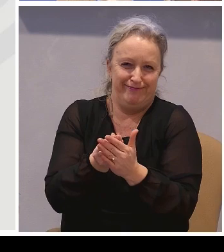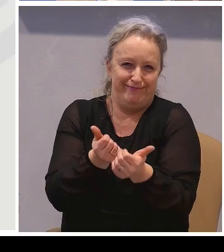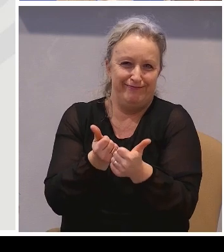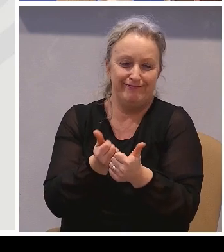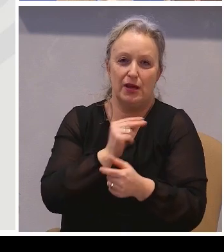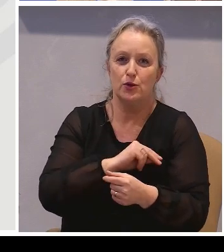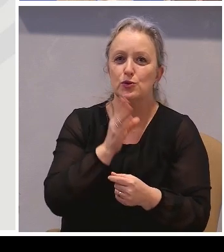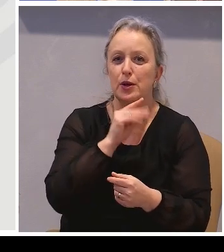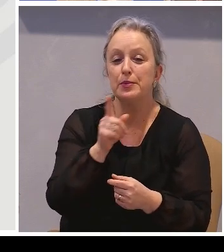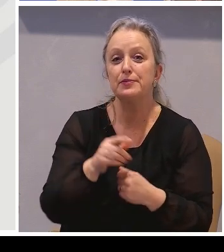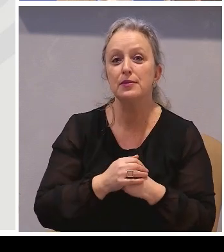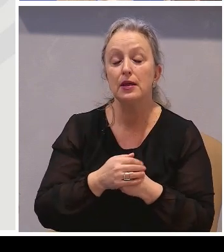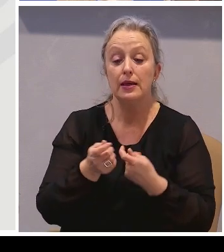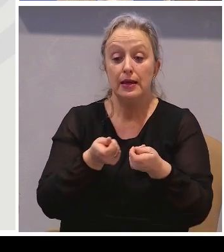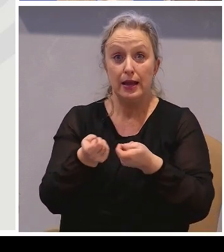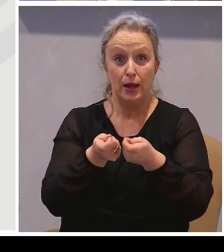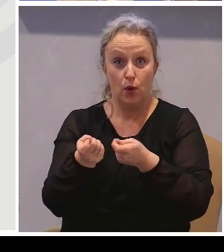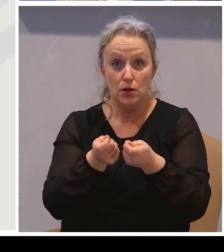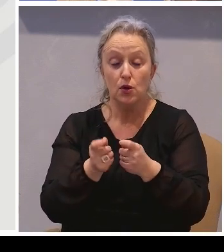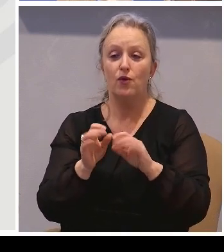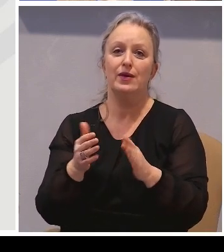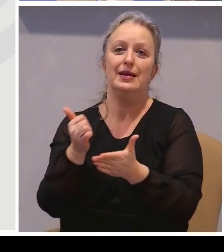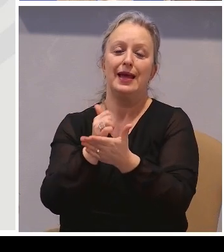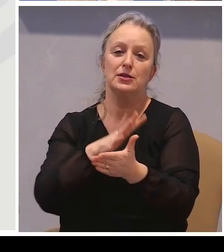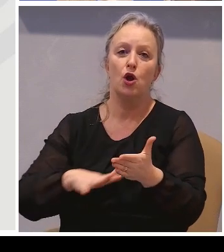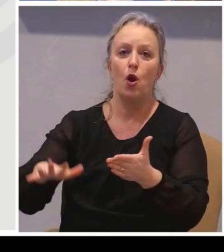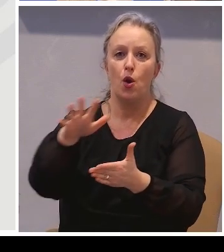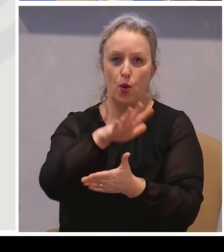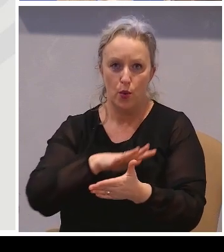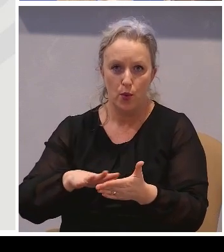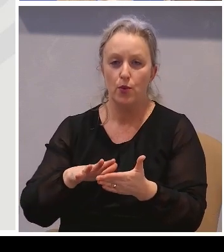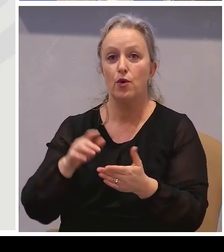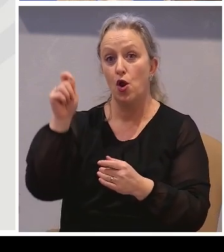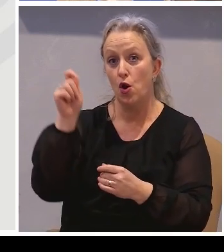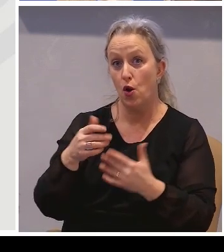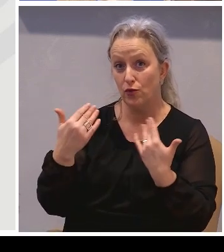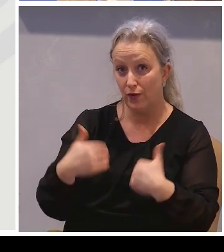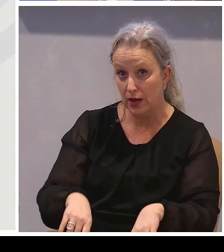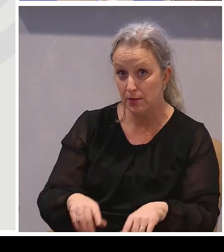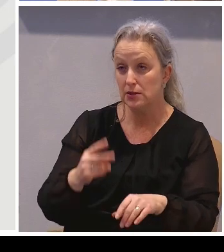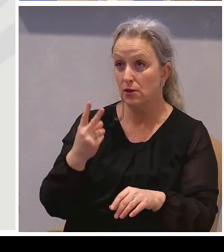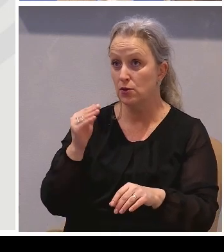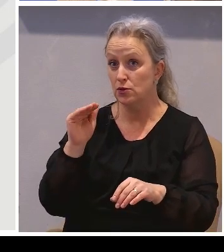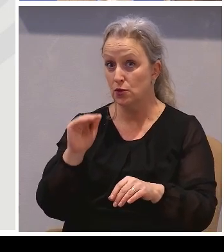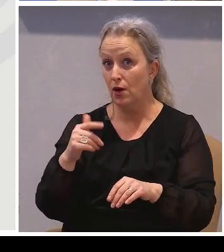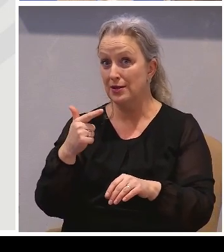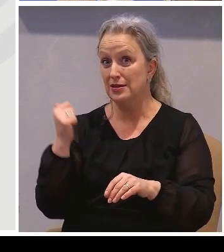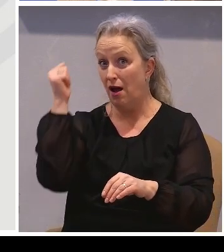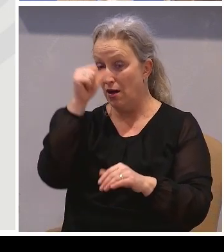priority sales rights. Kui see regulatsioon ja see nii-öelda keskkond on nagu õigusruumis loodud, et see loodi we have the right